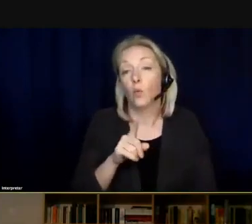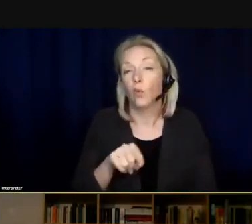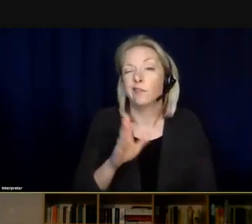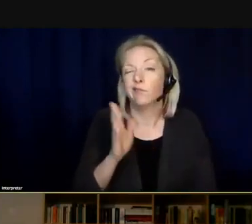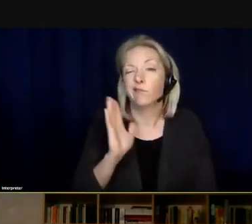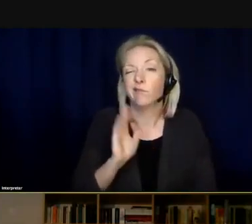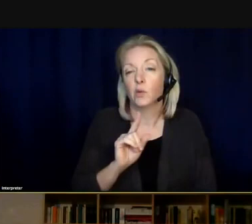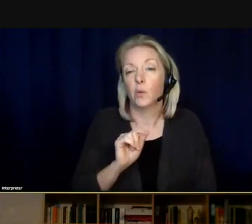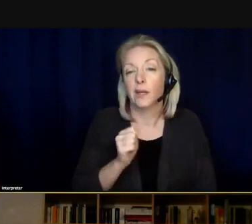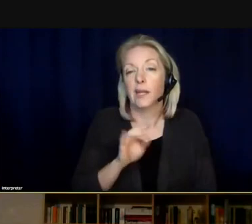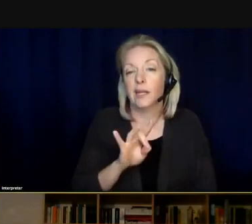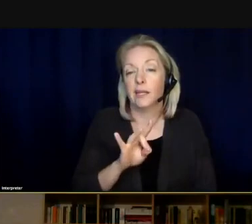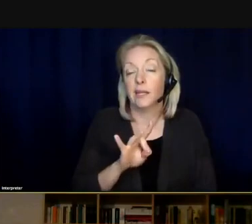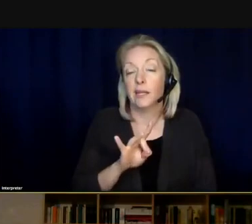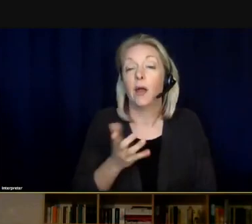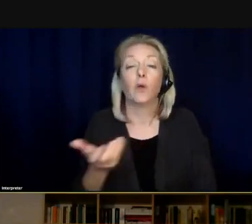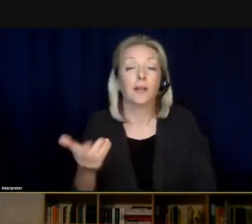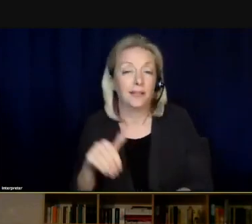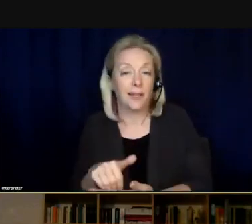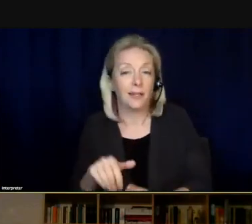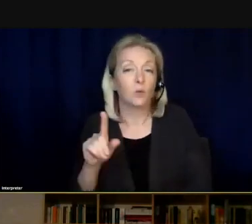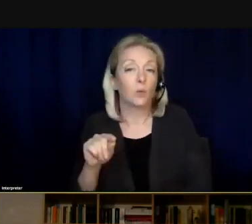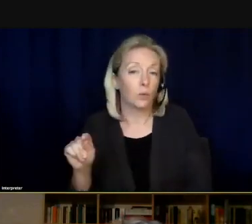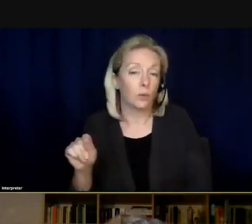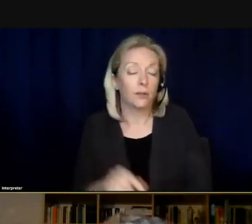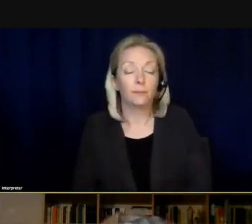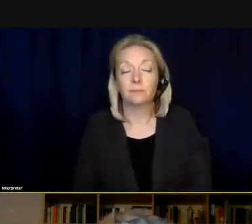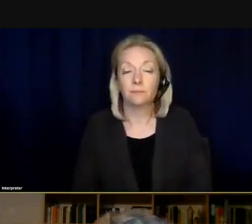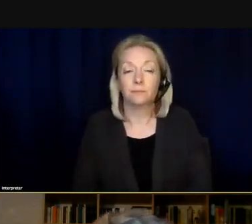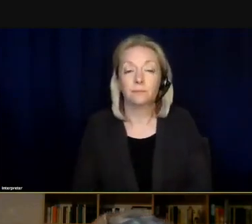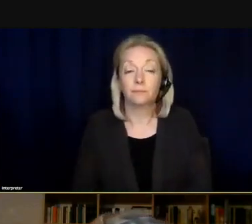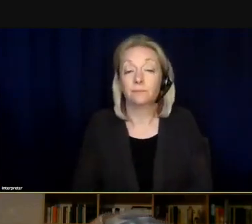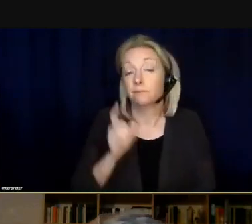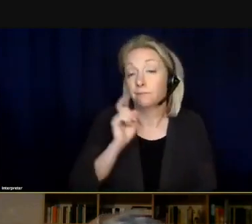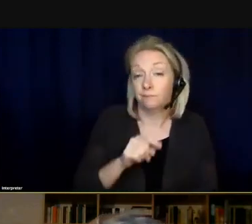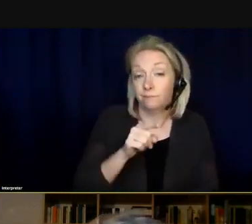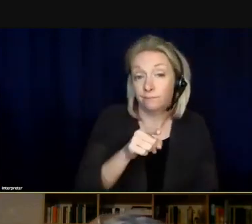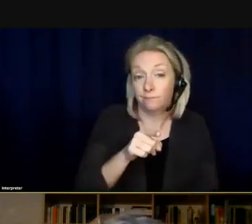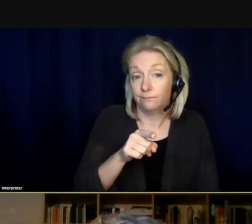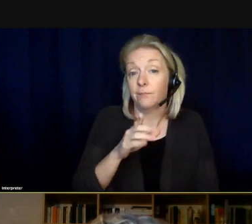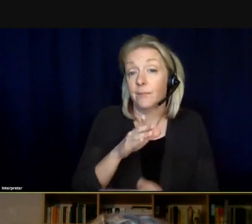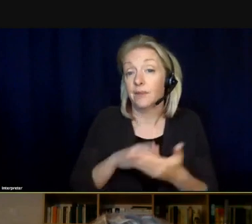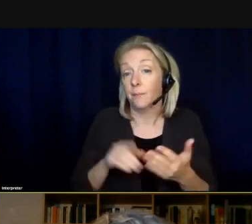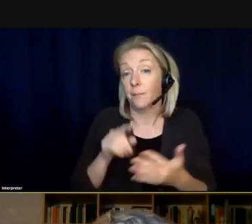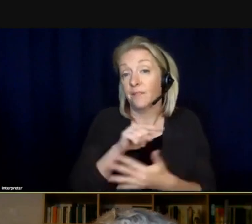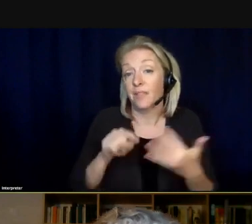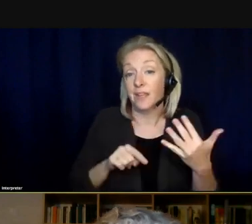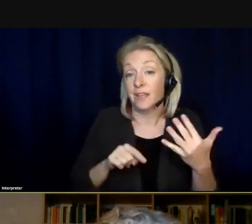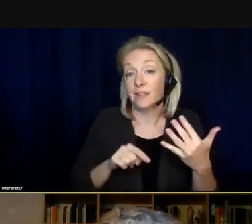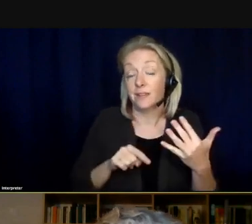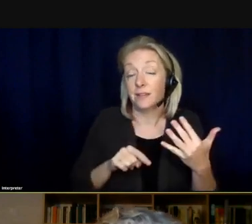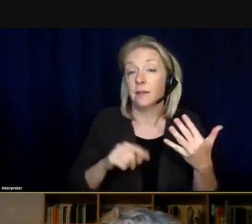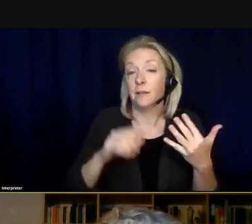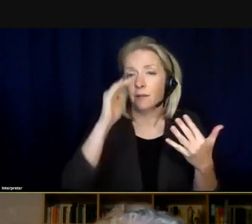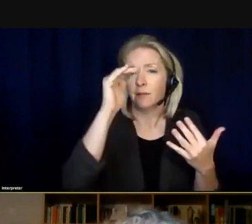2018 and I want to give the quiz again in 2020. You'll notice here some of these quizzes are listed